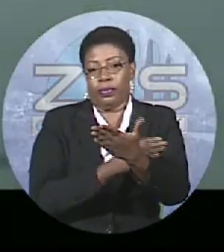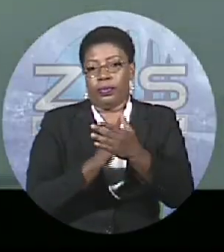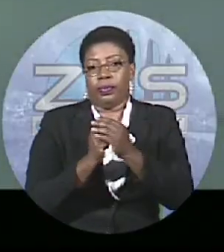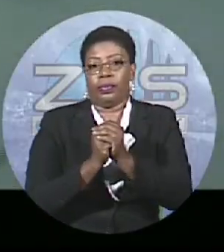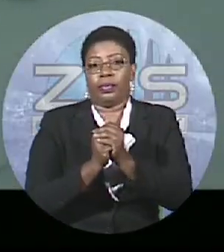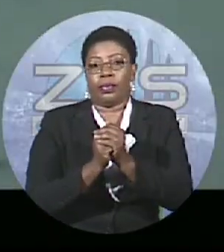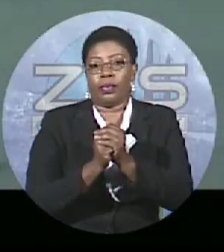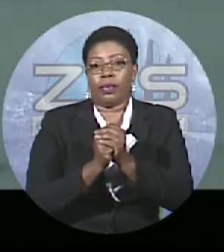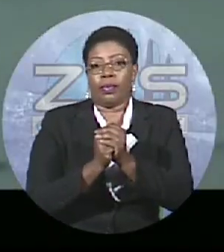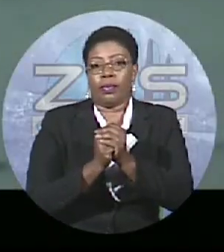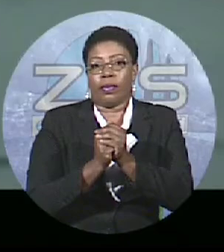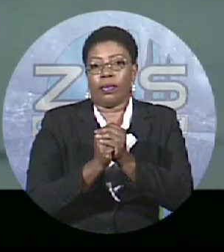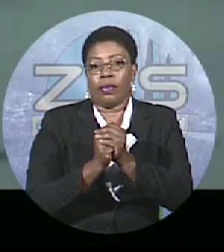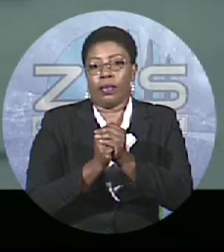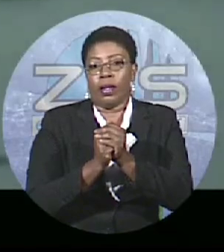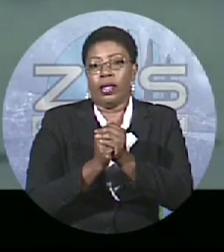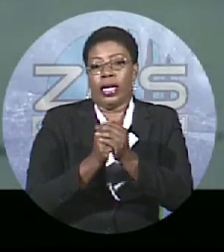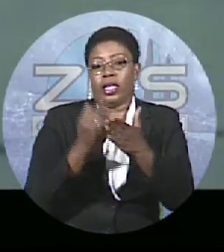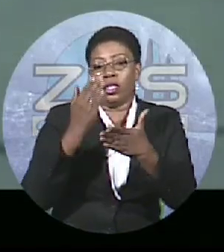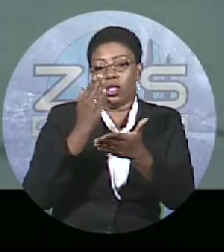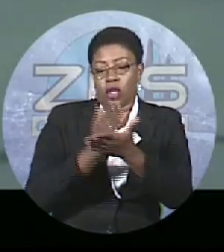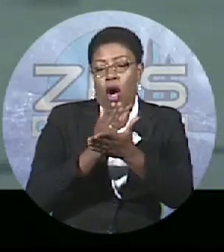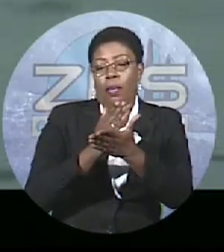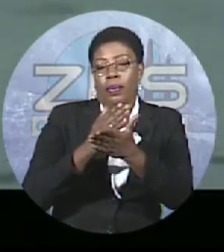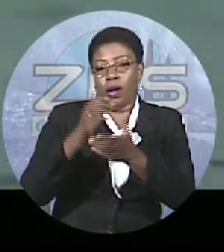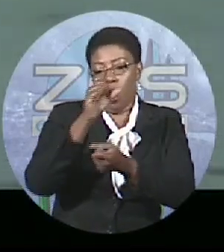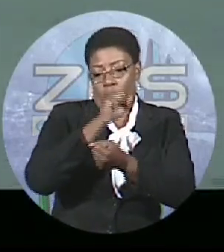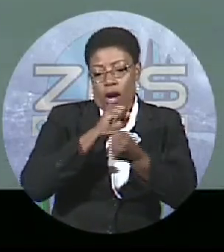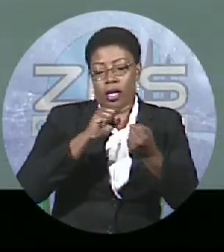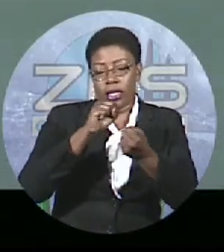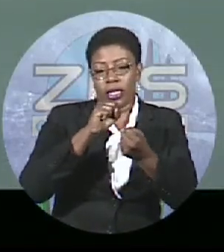The hurricane season ends on November 30th. Carla Palmer, ZNS Network News.